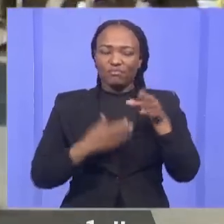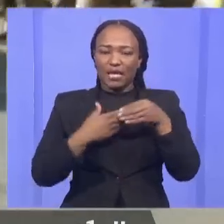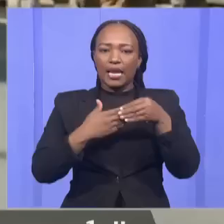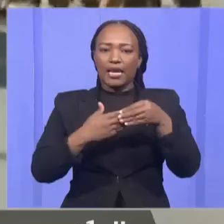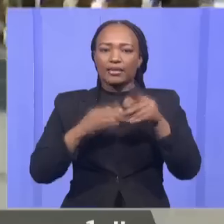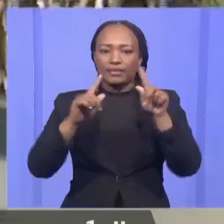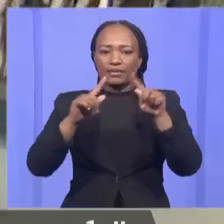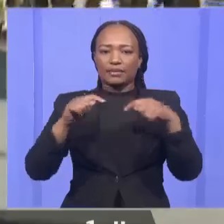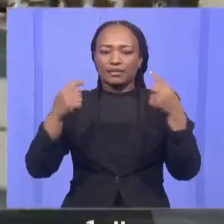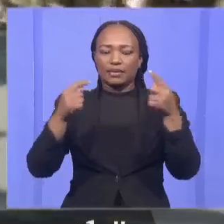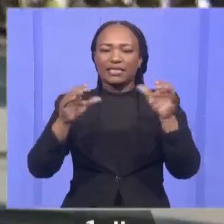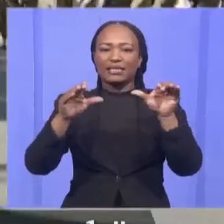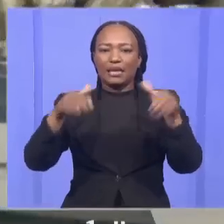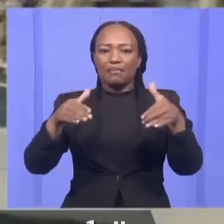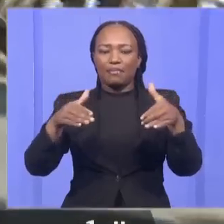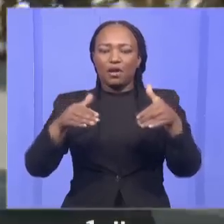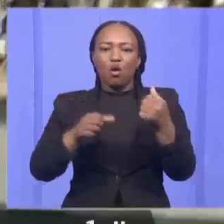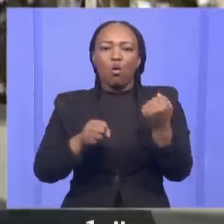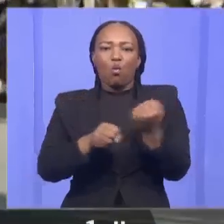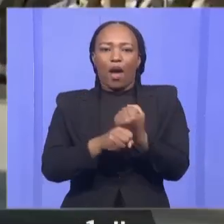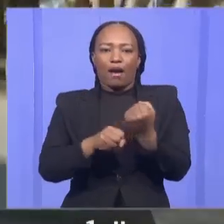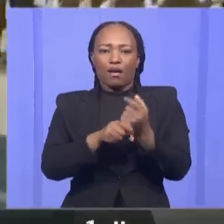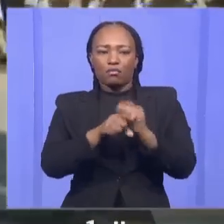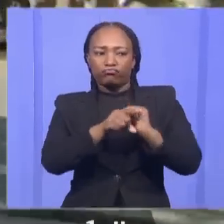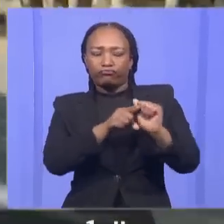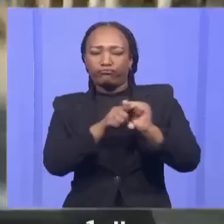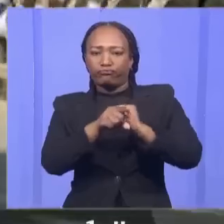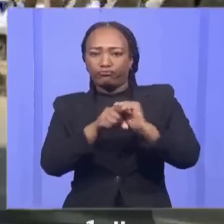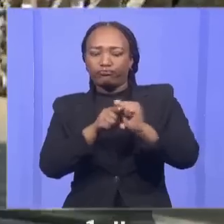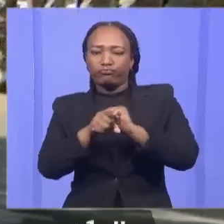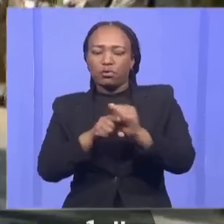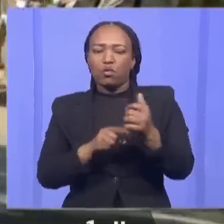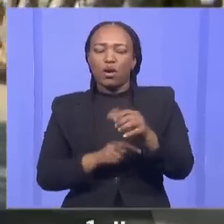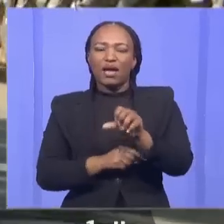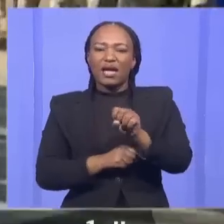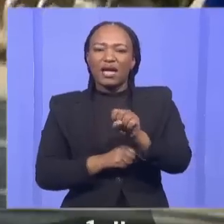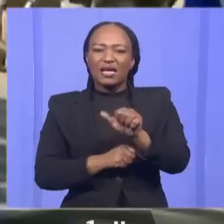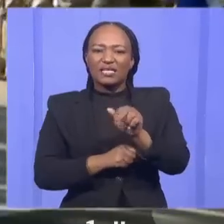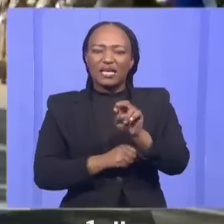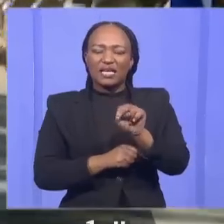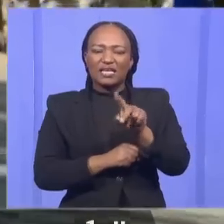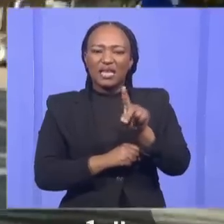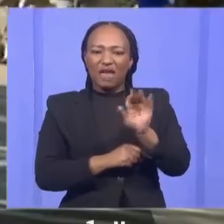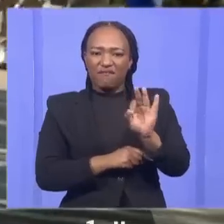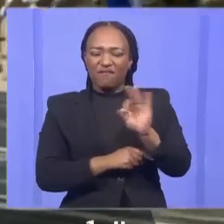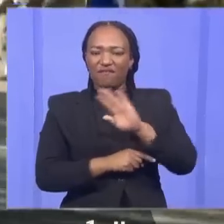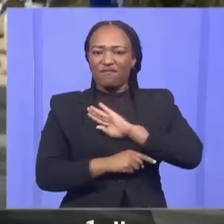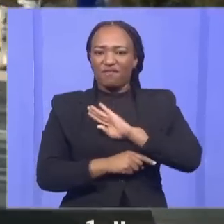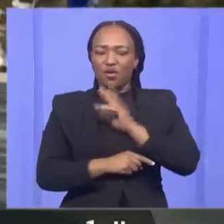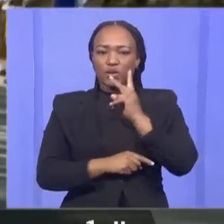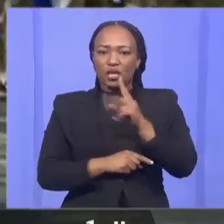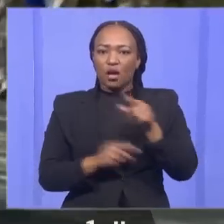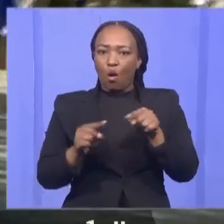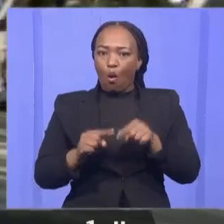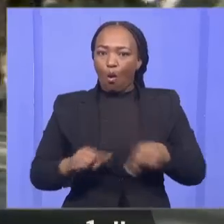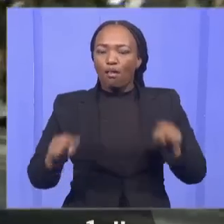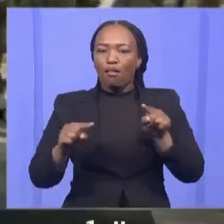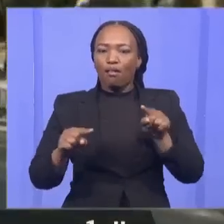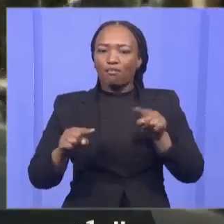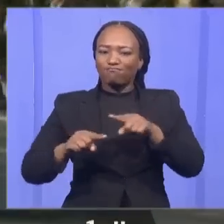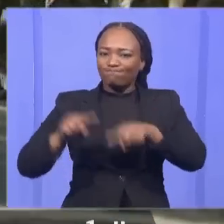had work sessions from within the SANDF. Now you will see that all the arms of services